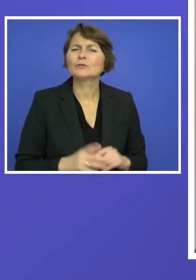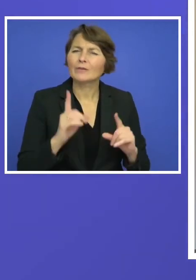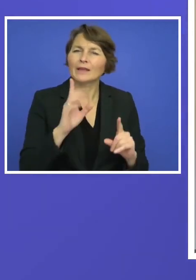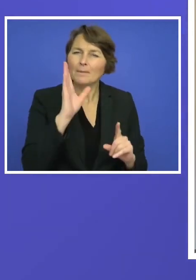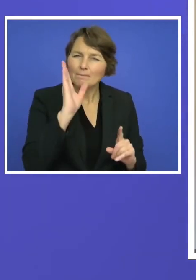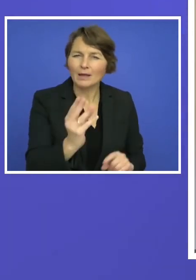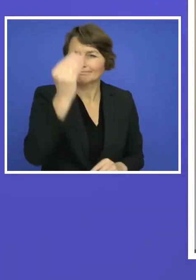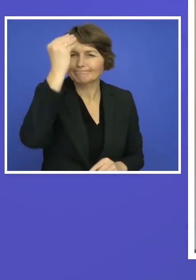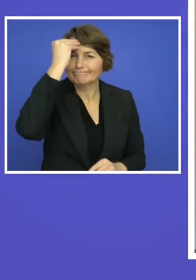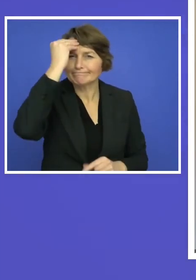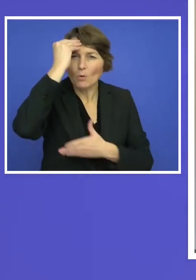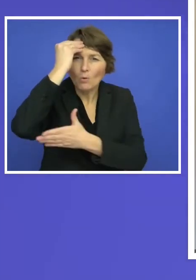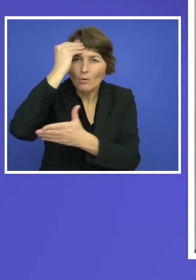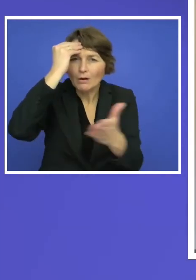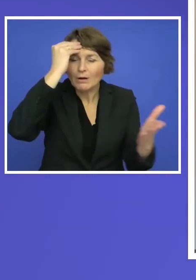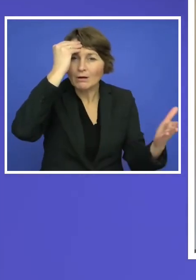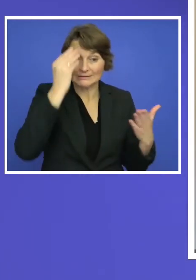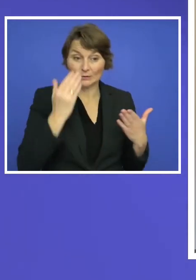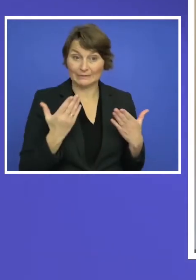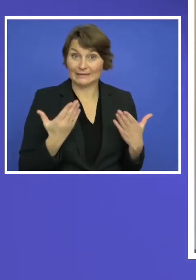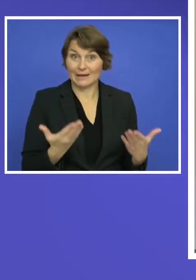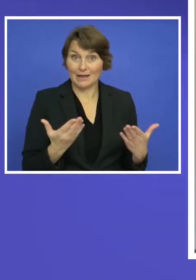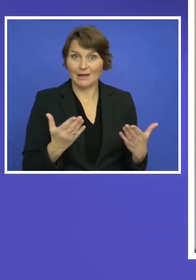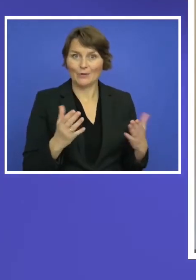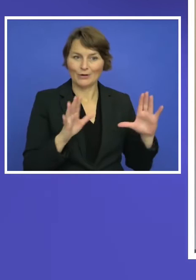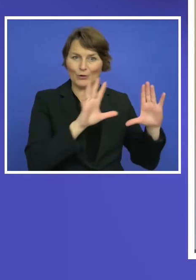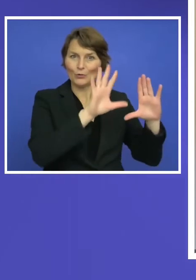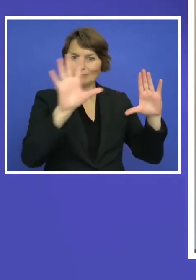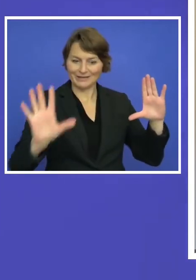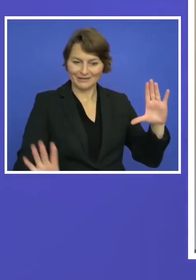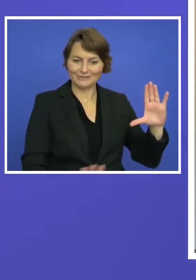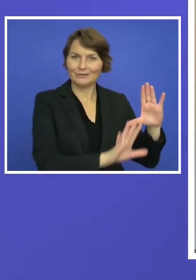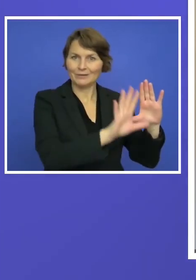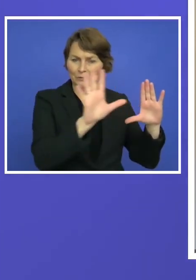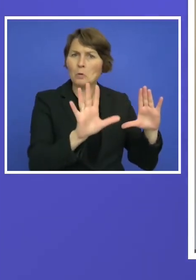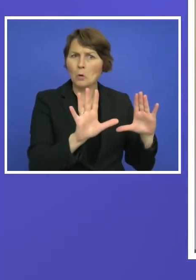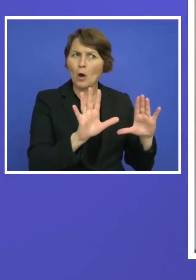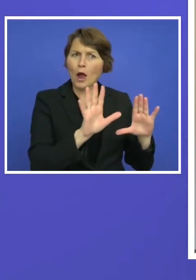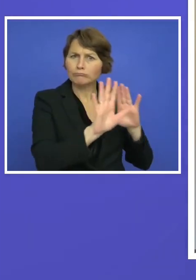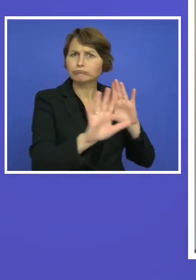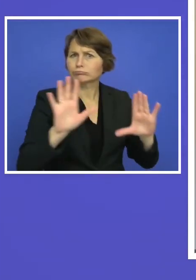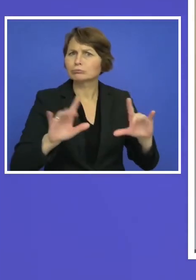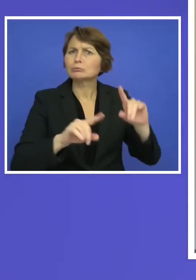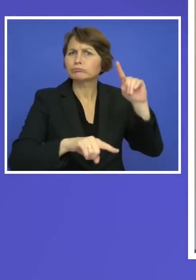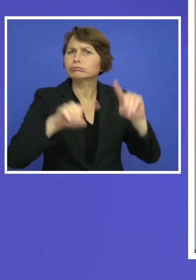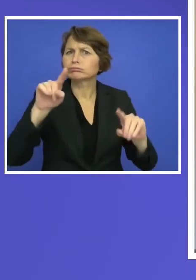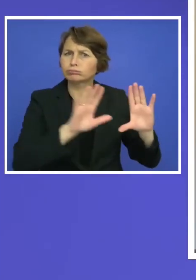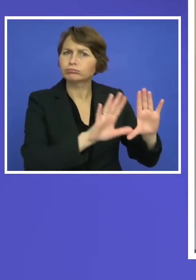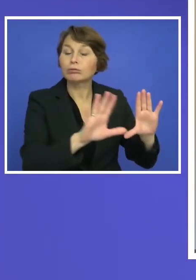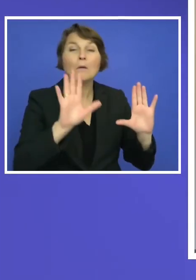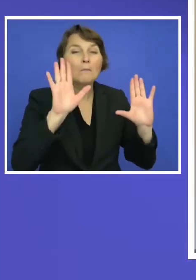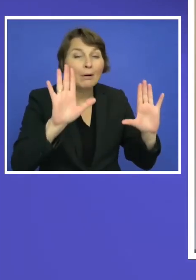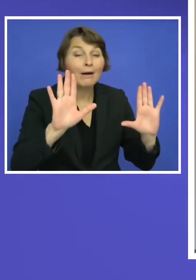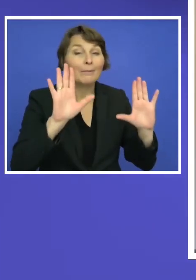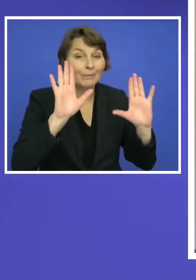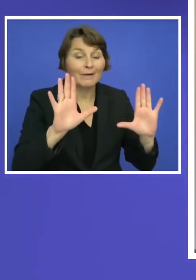are operating now in a region which is quite diverse. However, we have a common cultural history, and